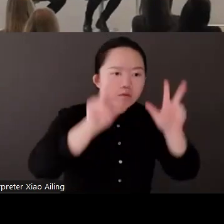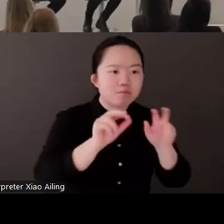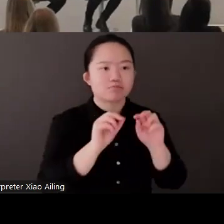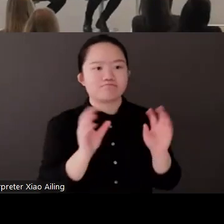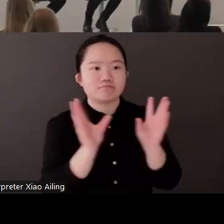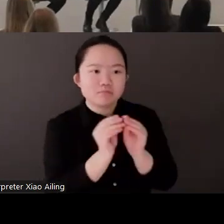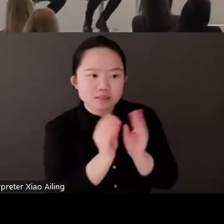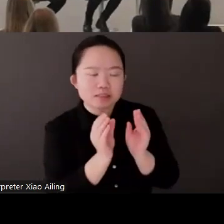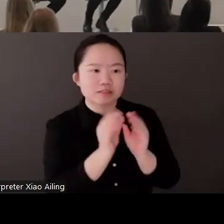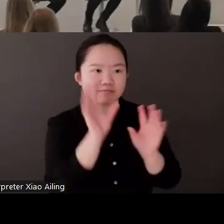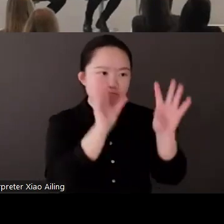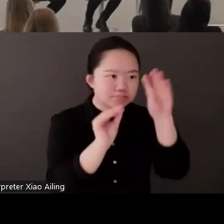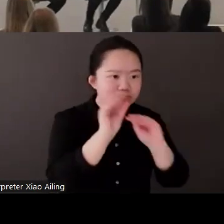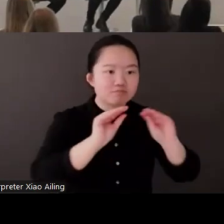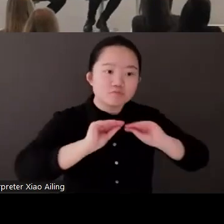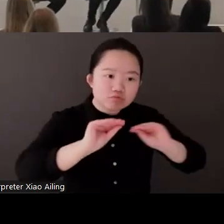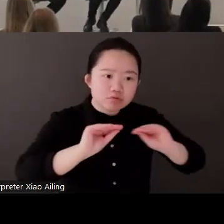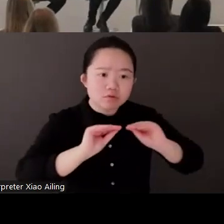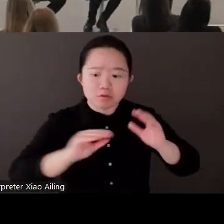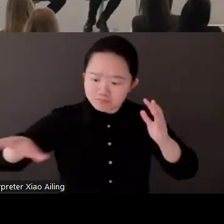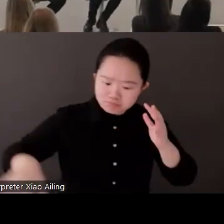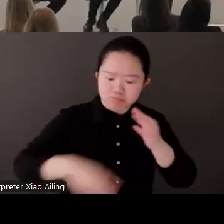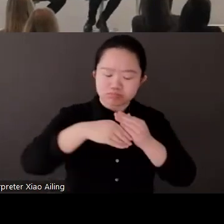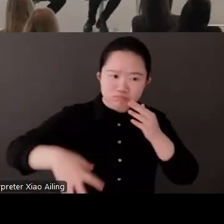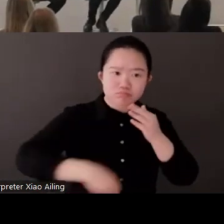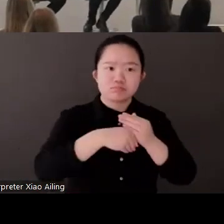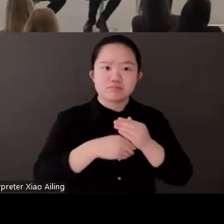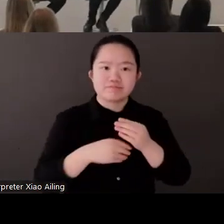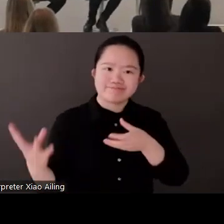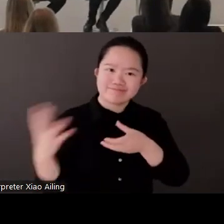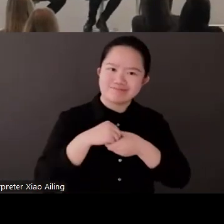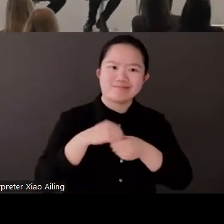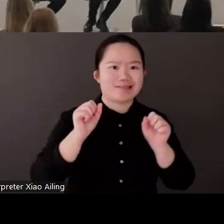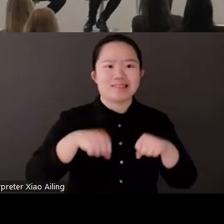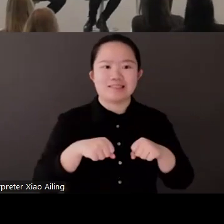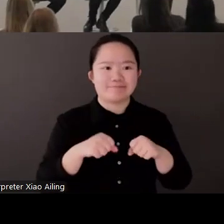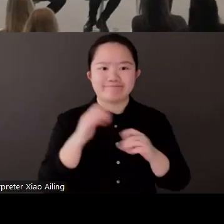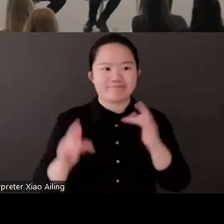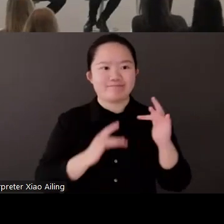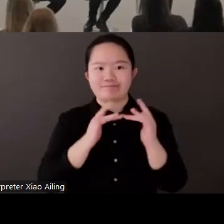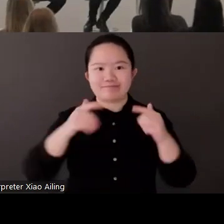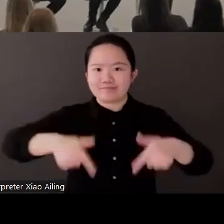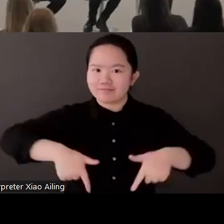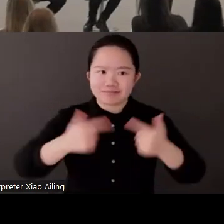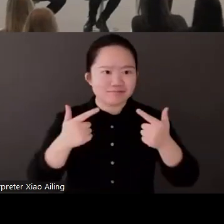preparation courses if they want to take the CPAC exam, ask online, do all that when they are part of